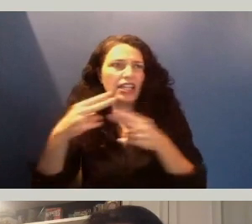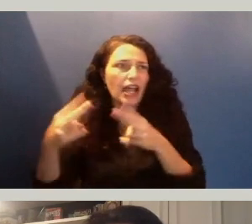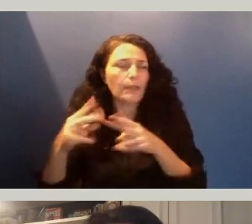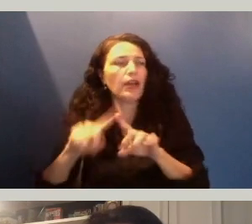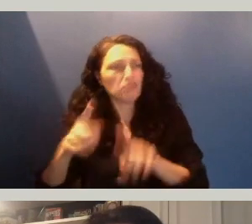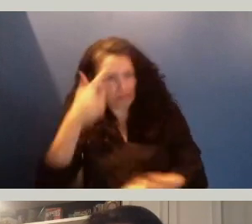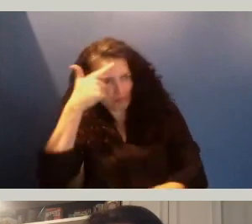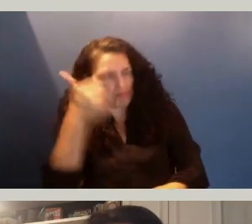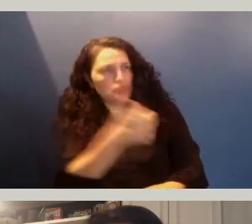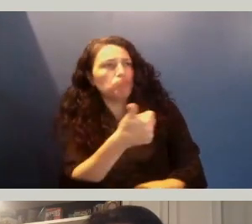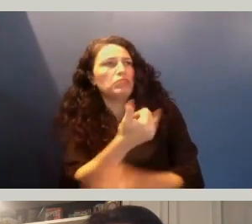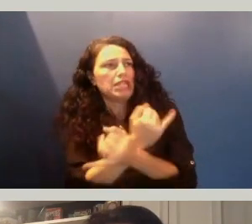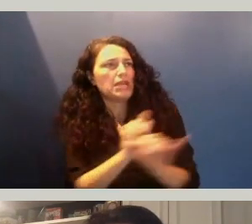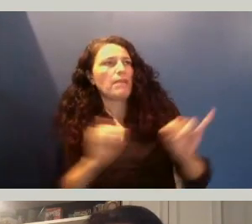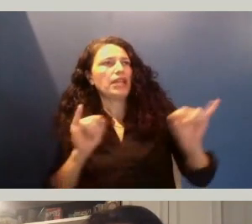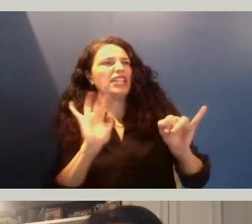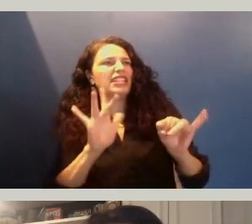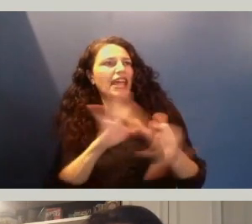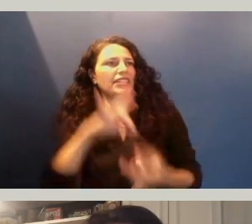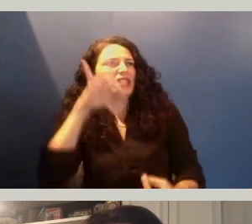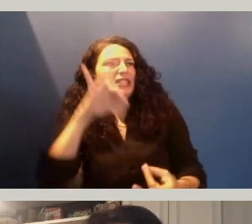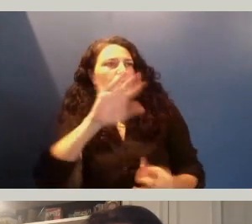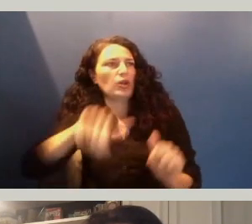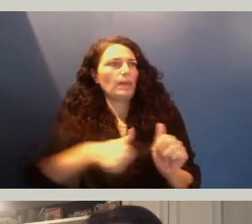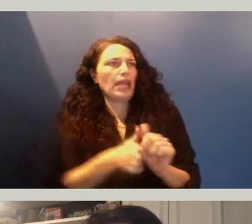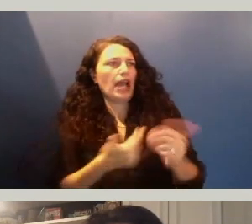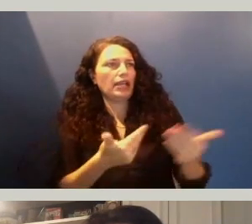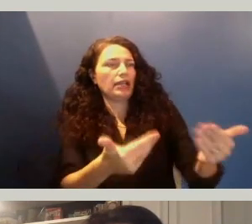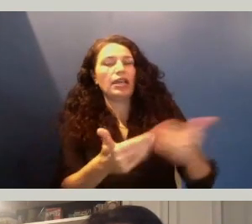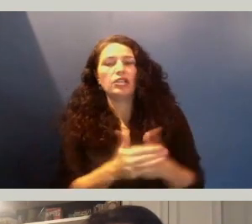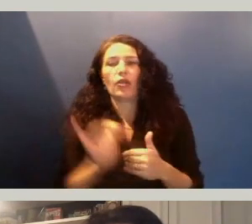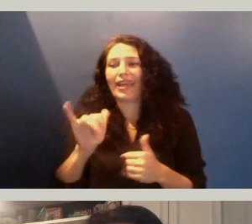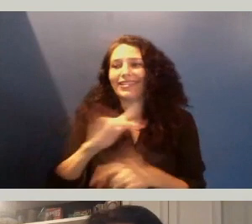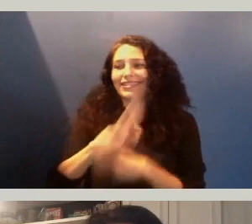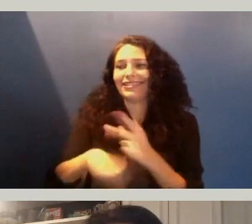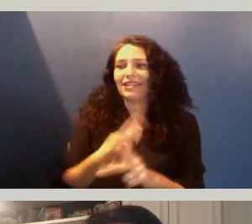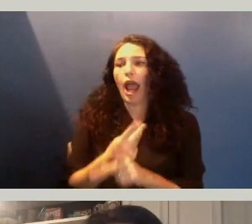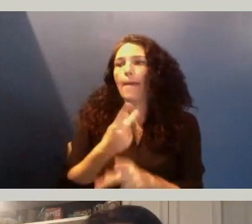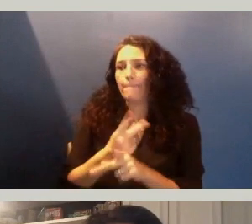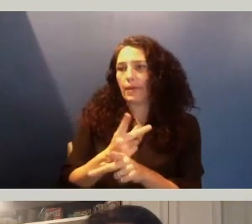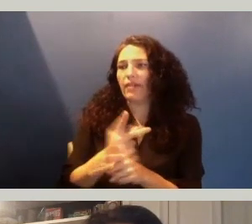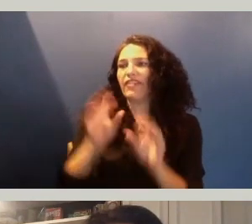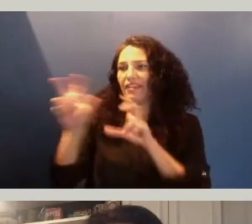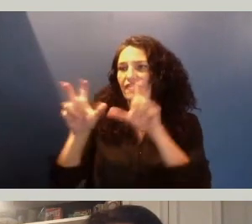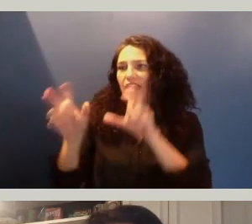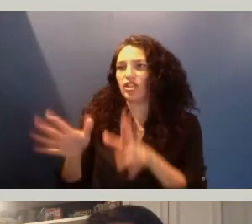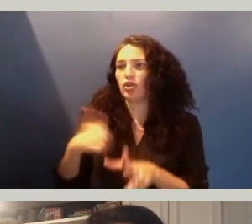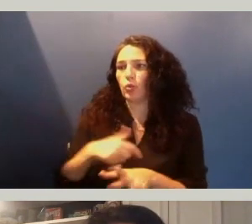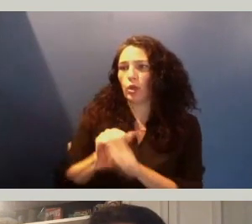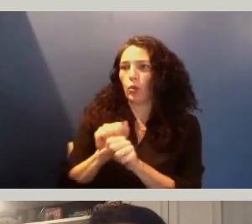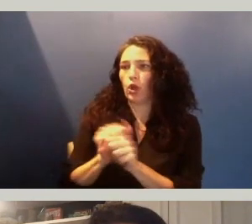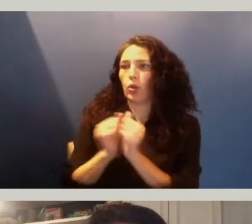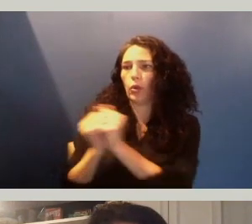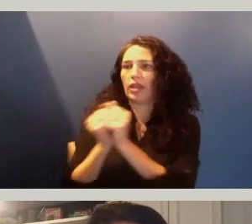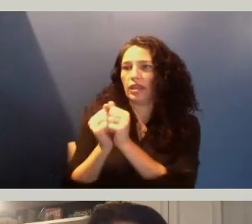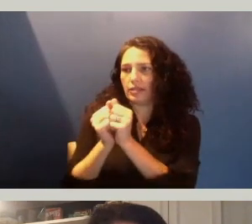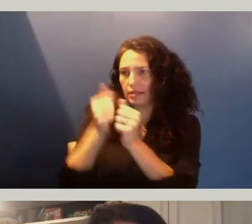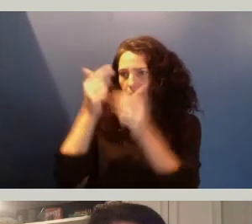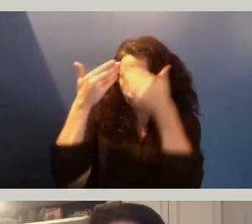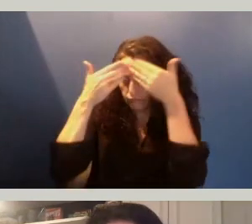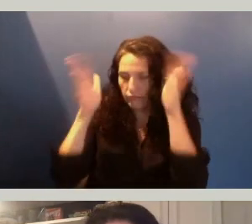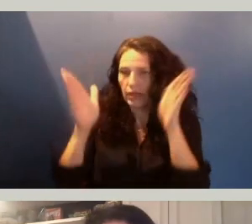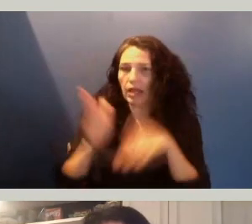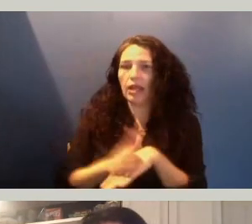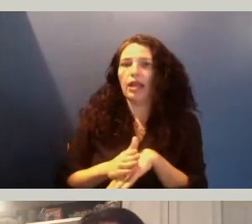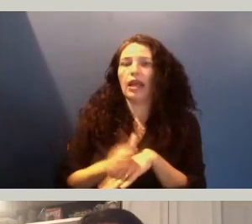independence. And so that's the demographic of investors we're working with. And our obligation is to vet the